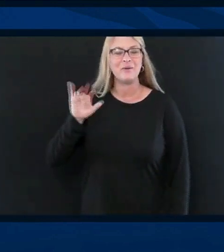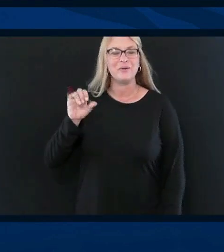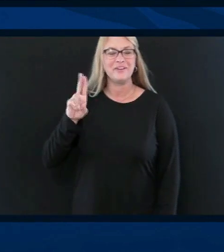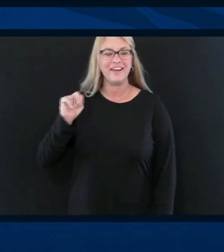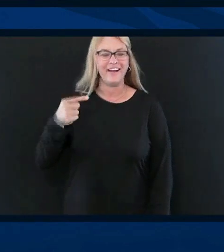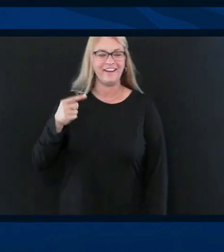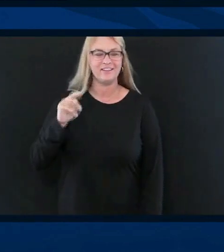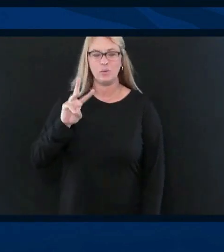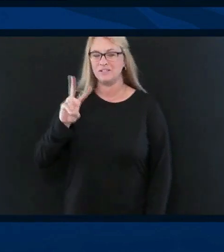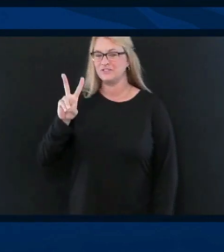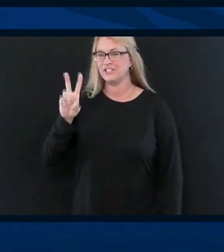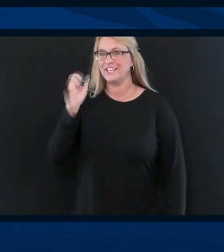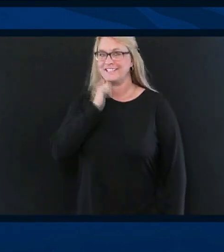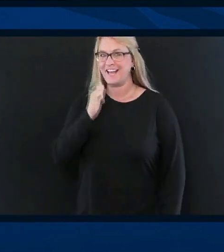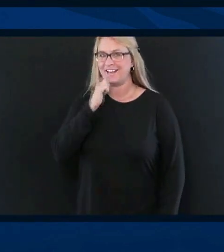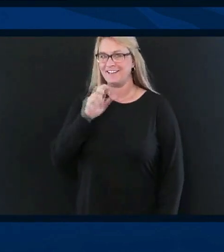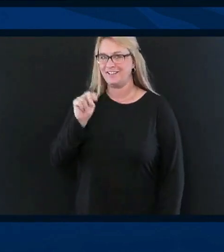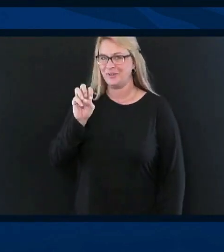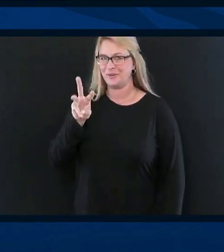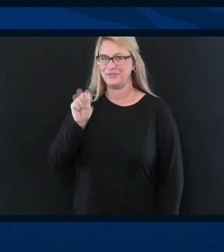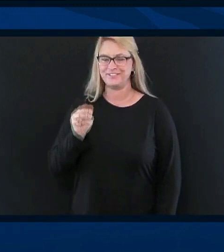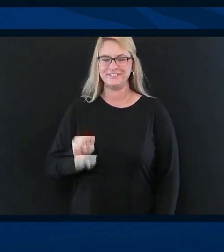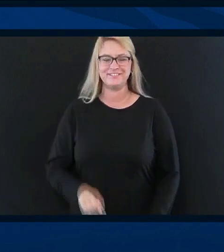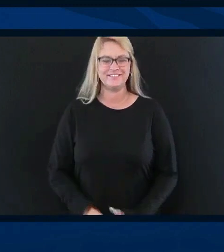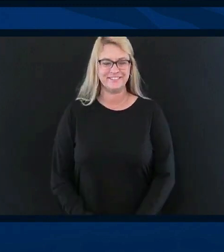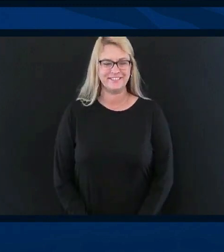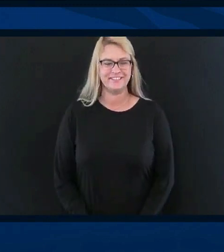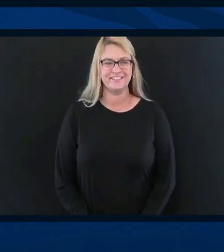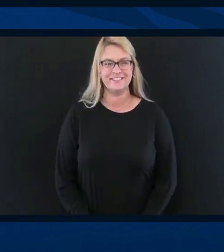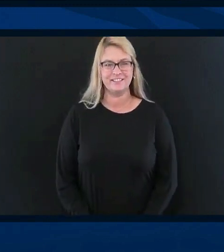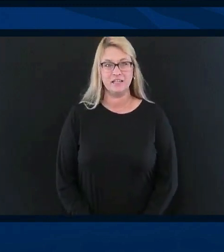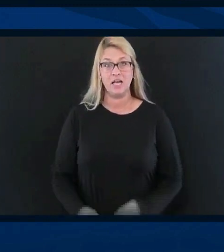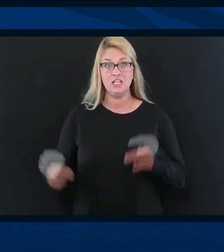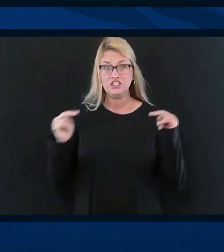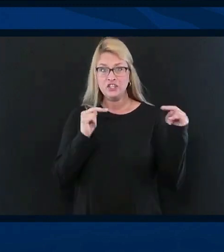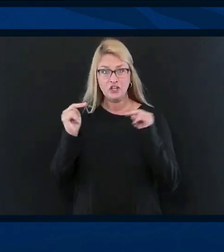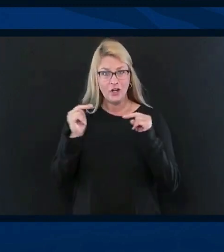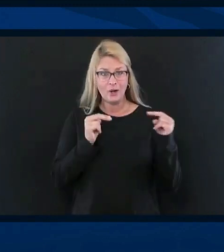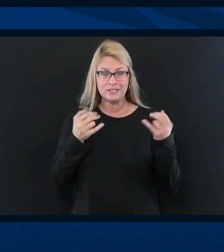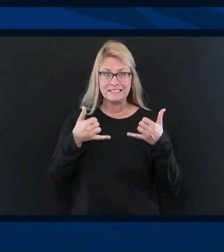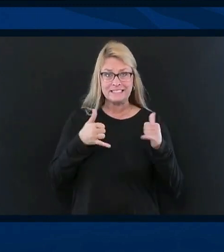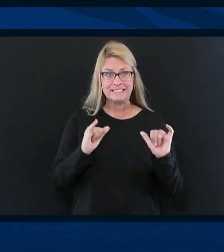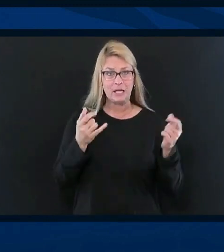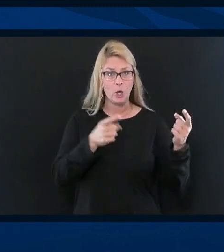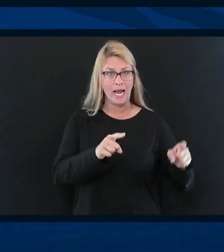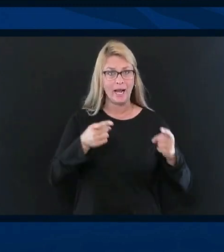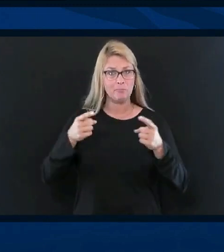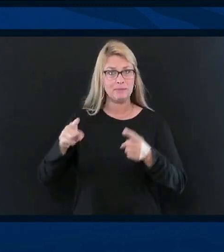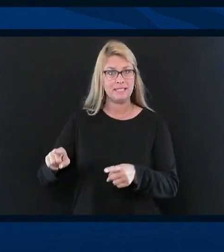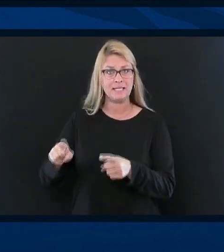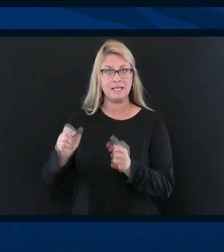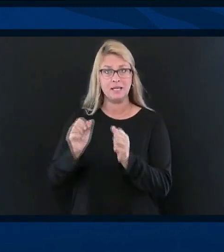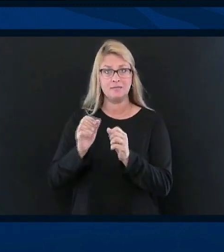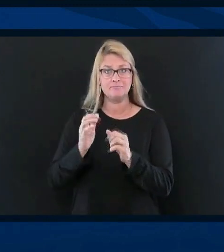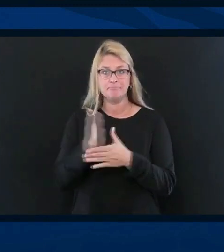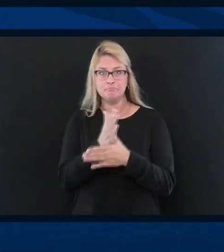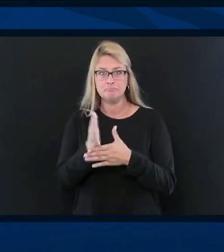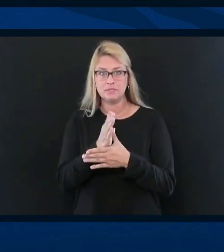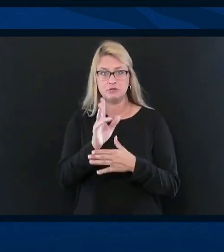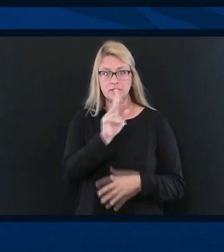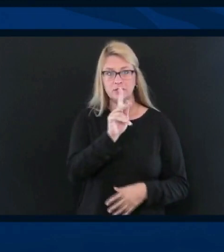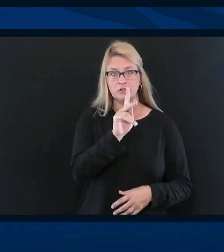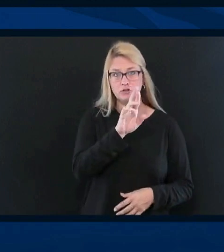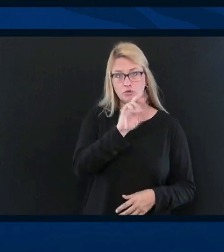afternoon, Matthew Young with the West Virginia Daily News. Negotiations are still going on between Kroger and